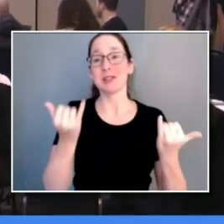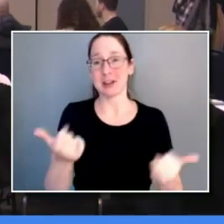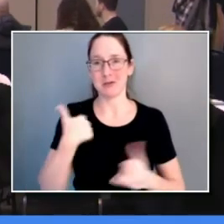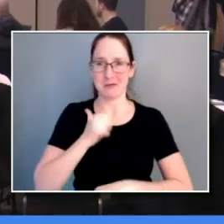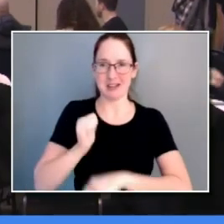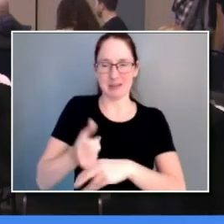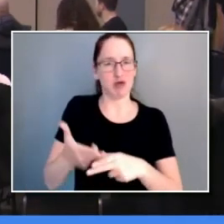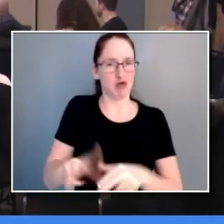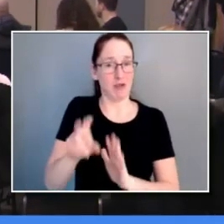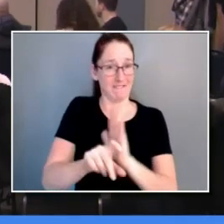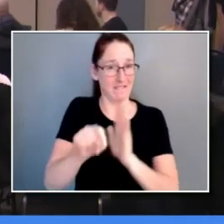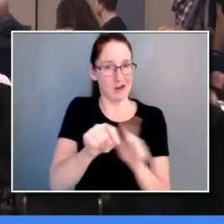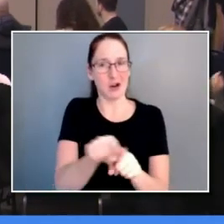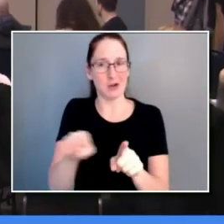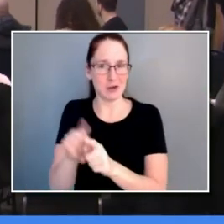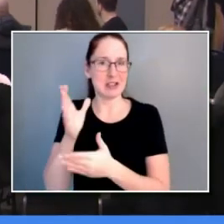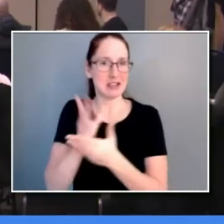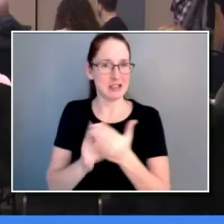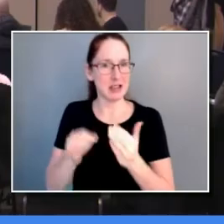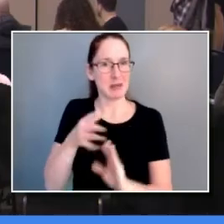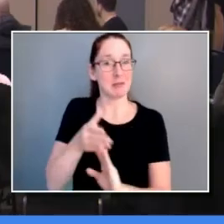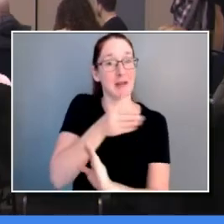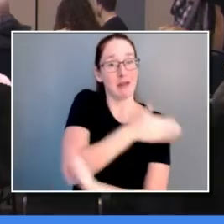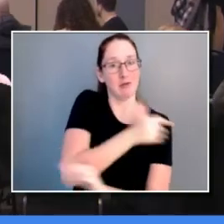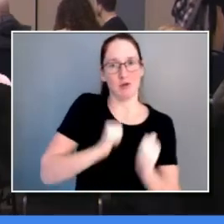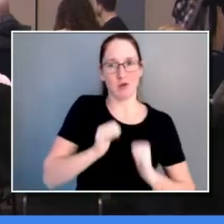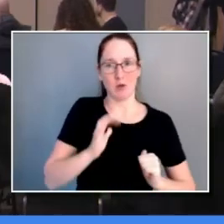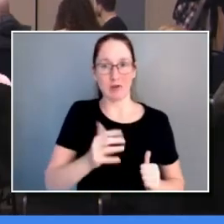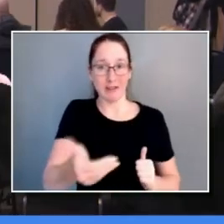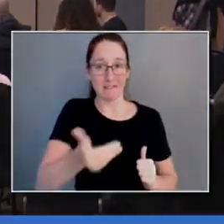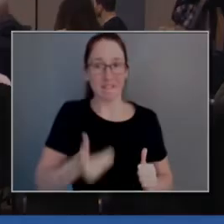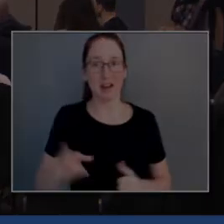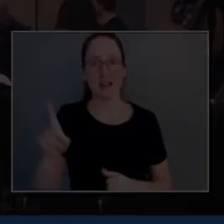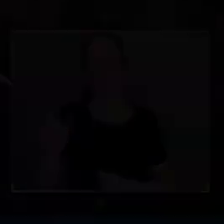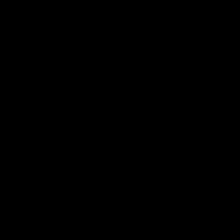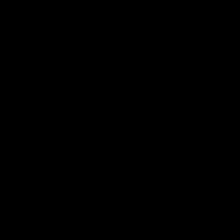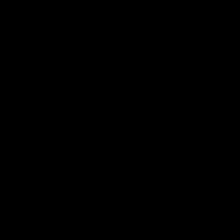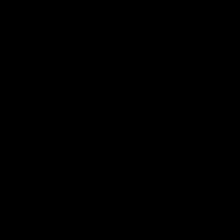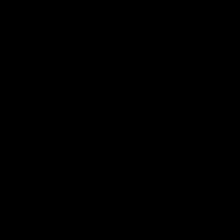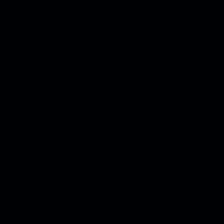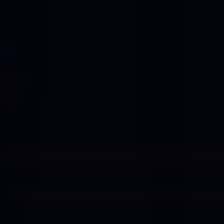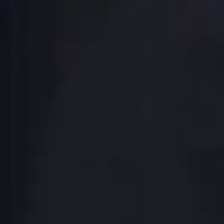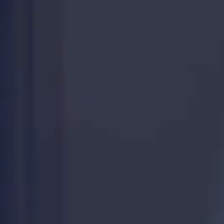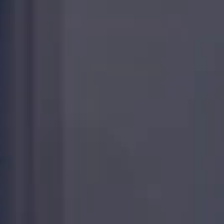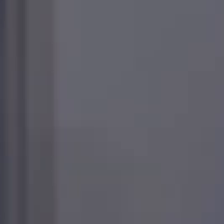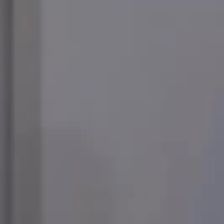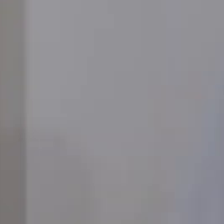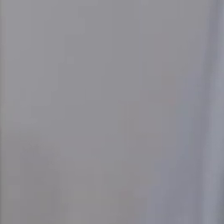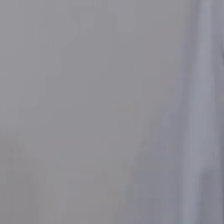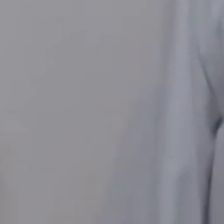short video as well of some of the past performances, and we want to invite DaNell to the podium and say a few words.